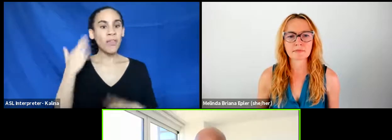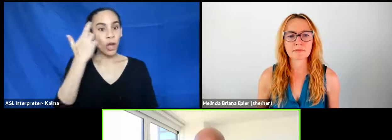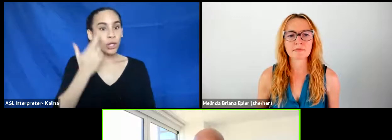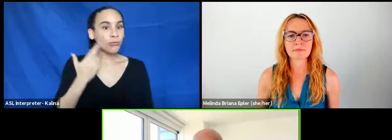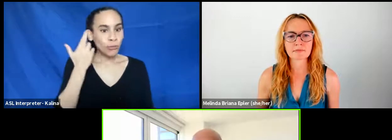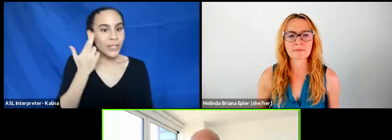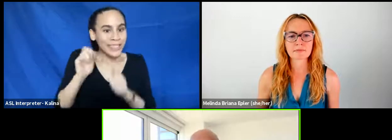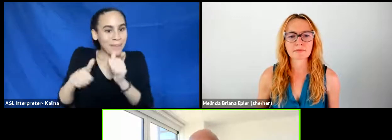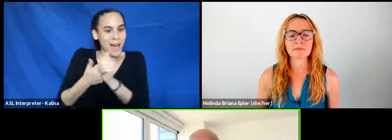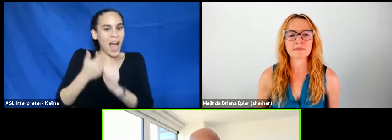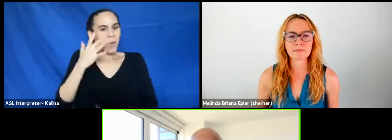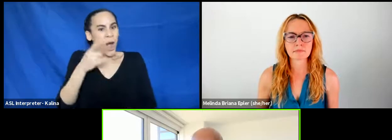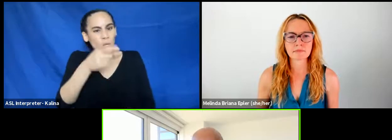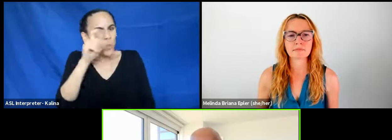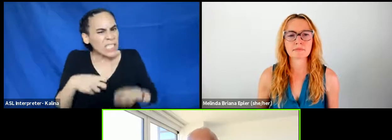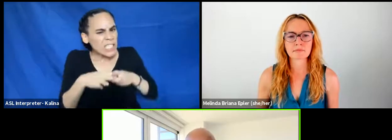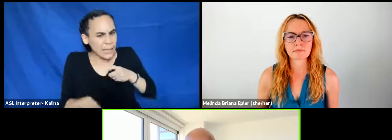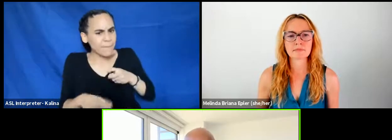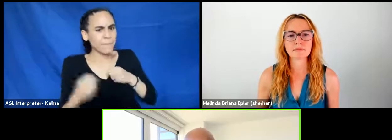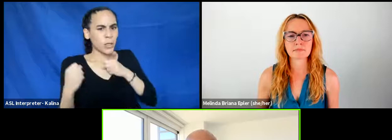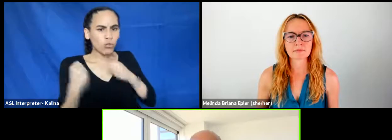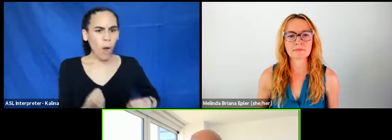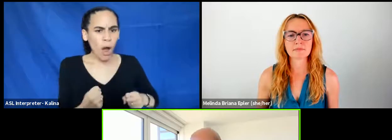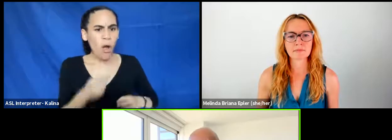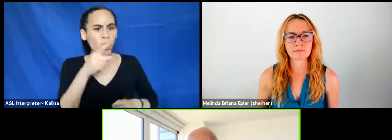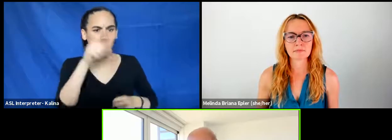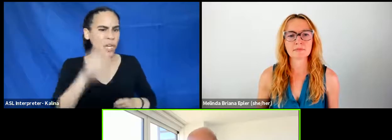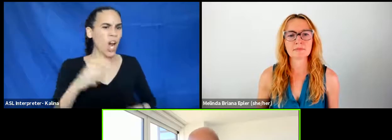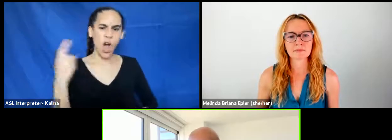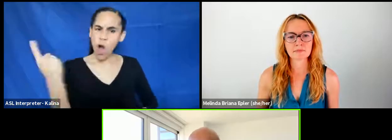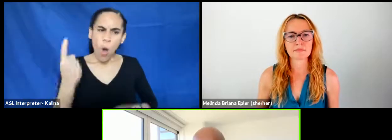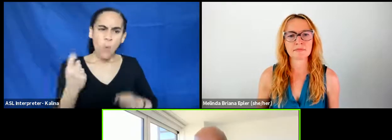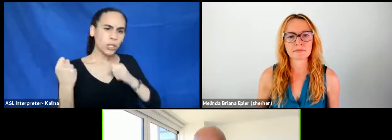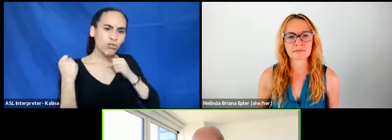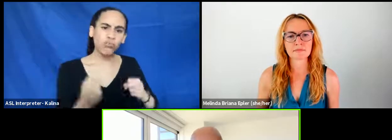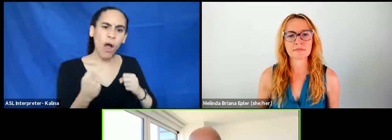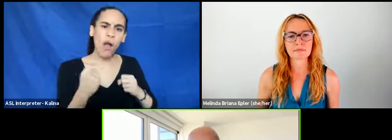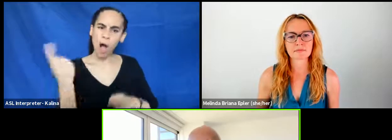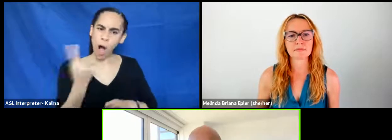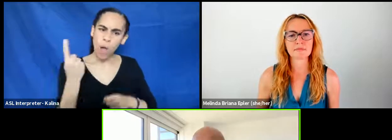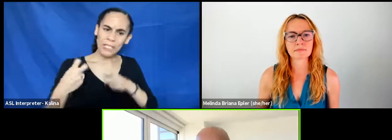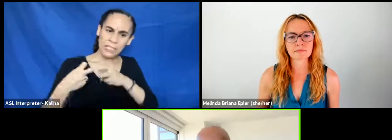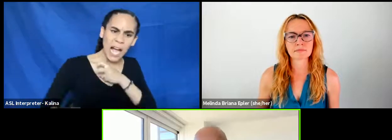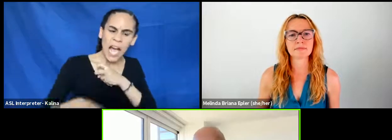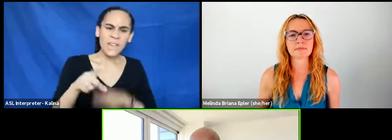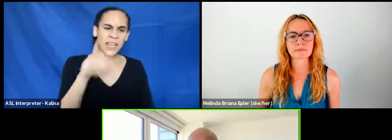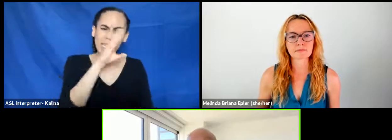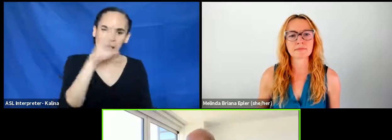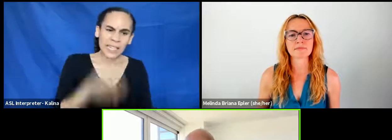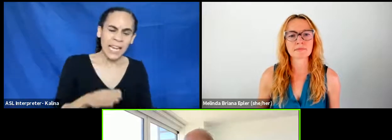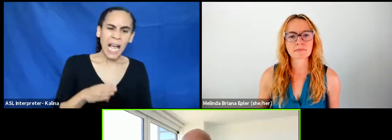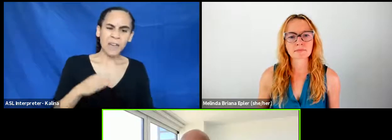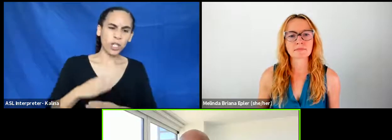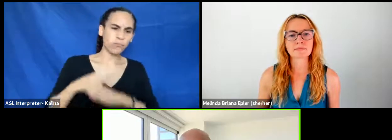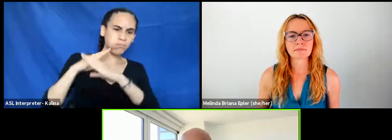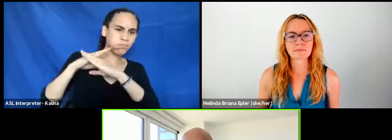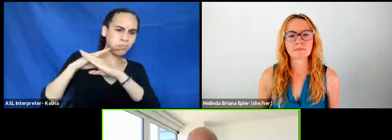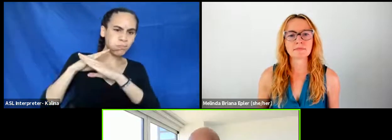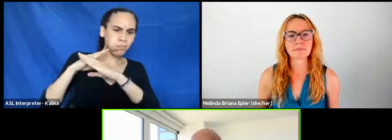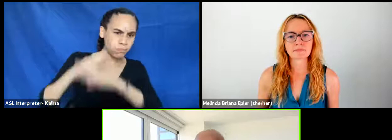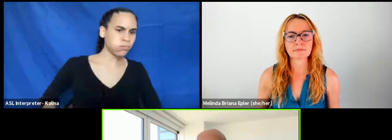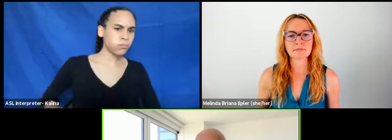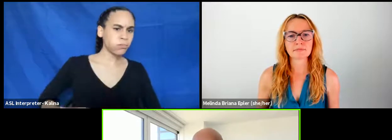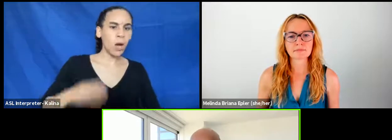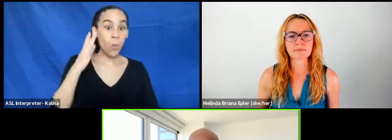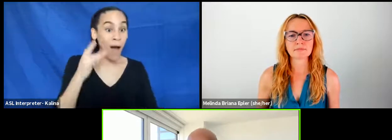be hard, you need to be strong, you need to be always strong, you need to always be tough, you need to never let your guard down because of oppression